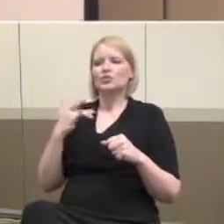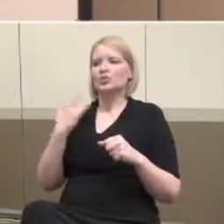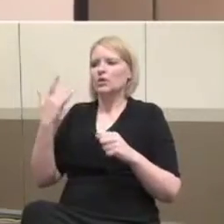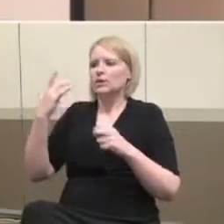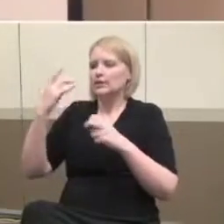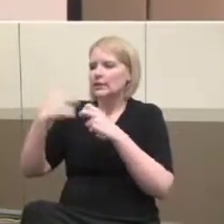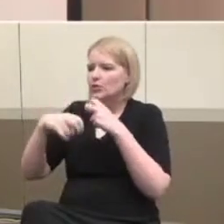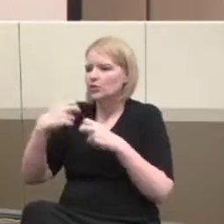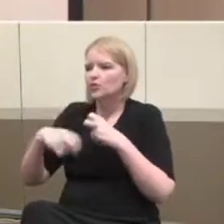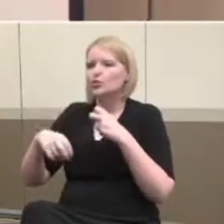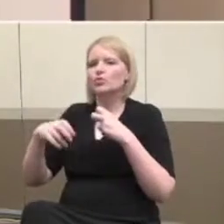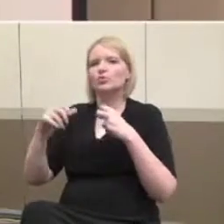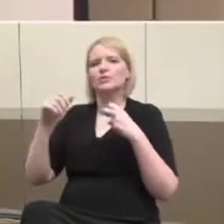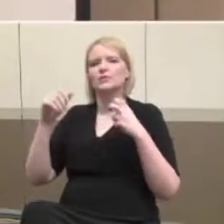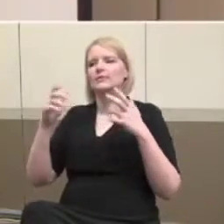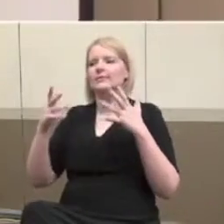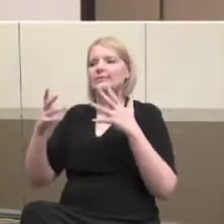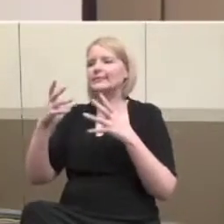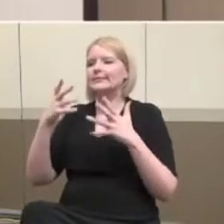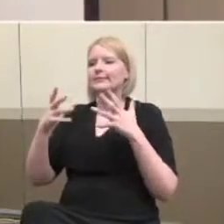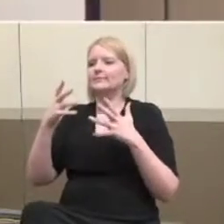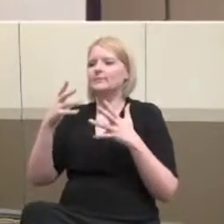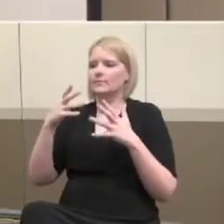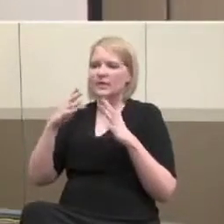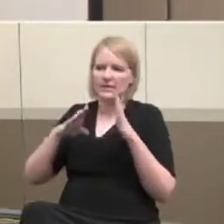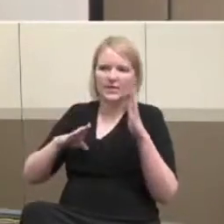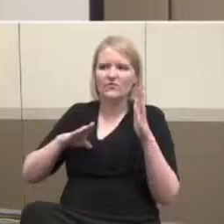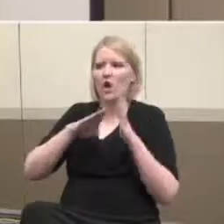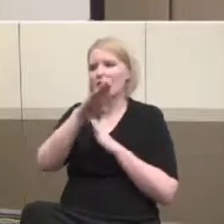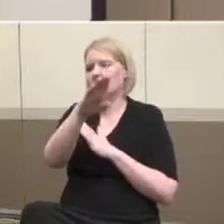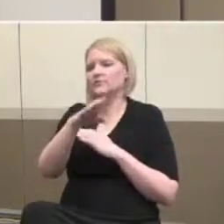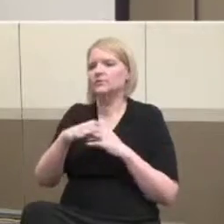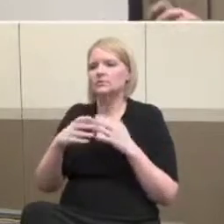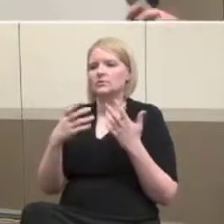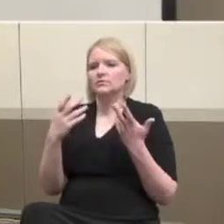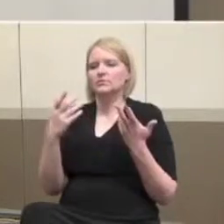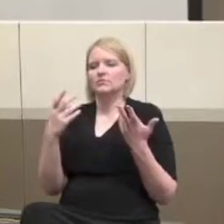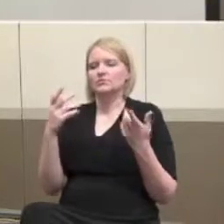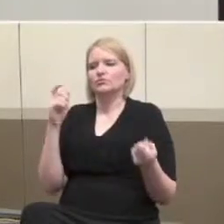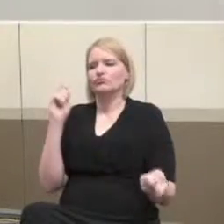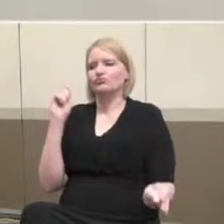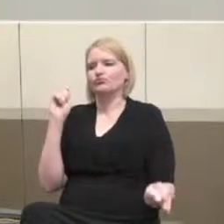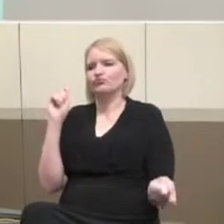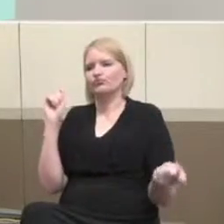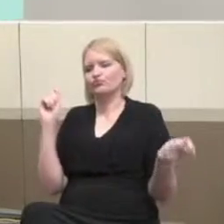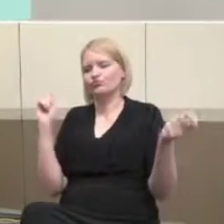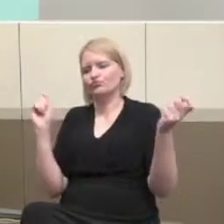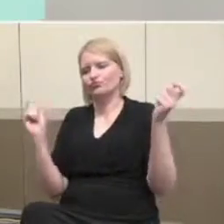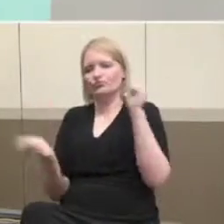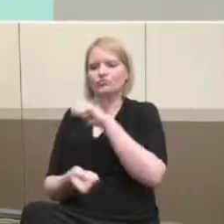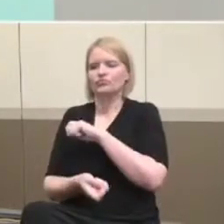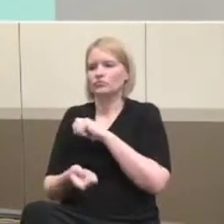issues. So it has really evolved into an ever-changing